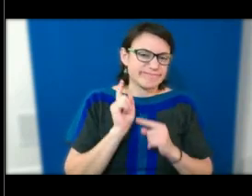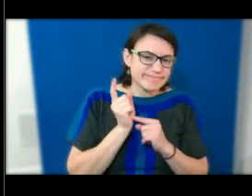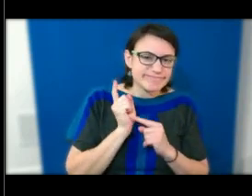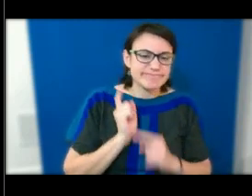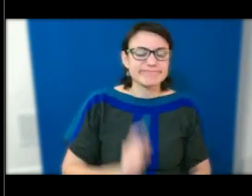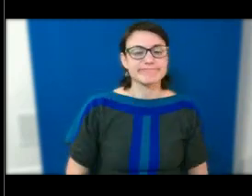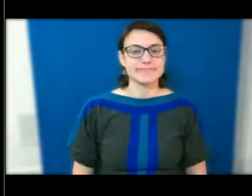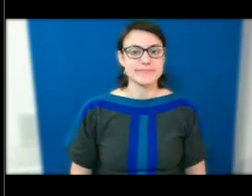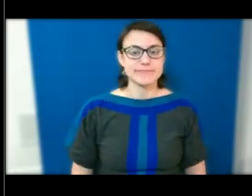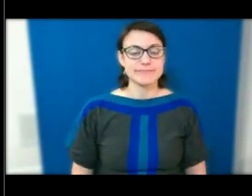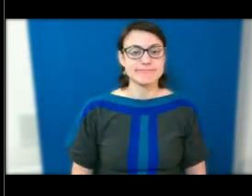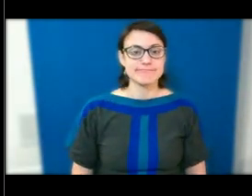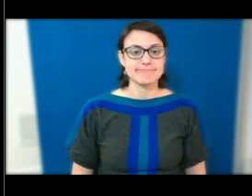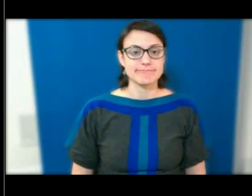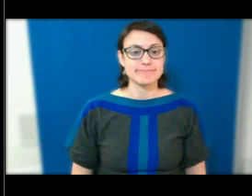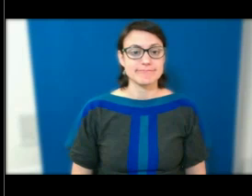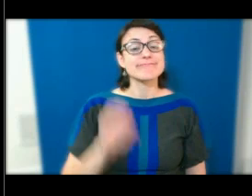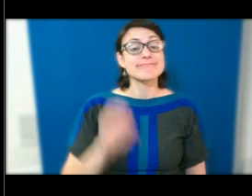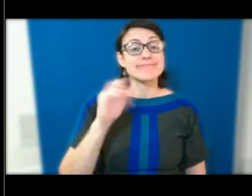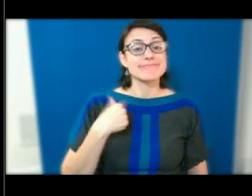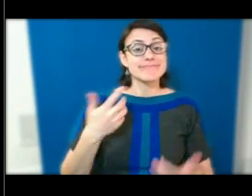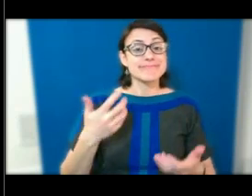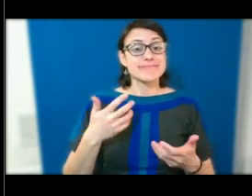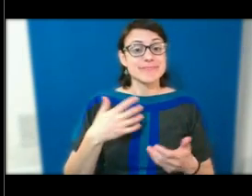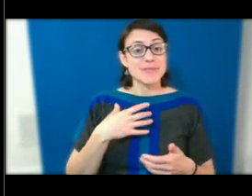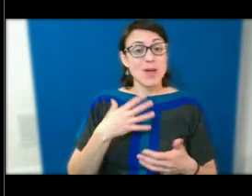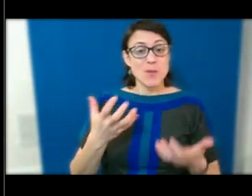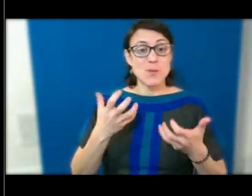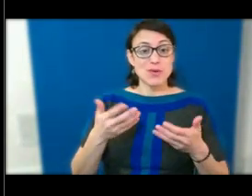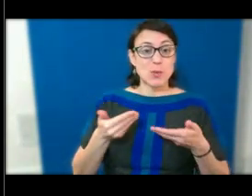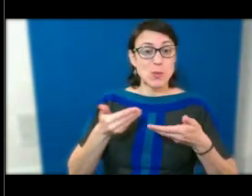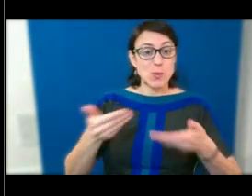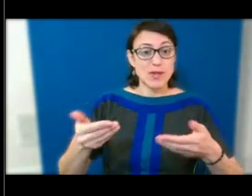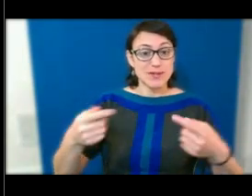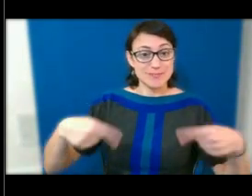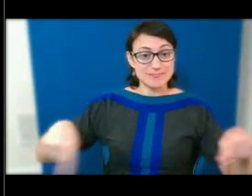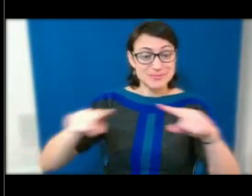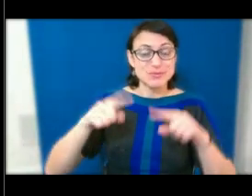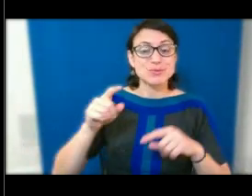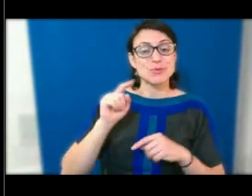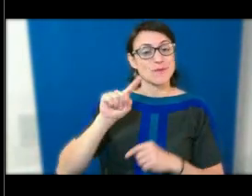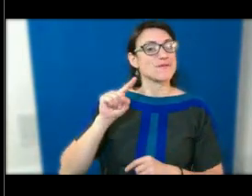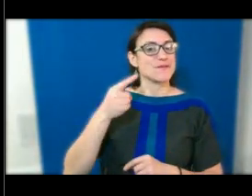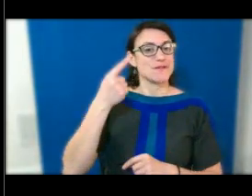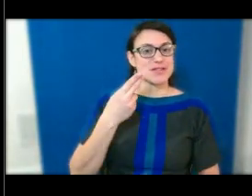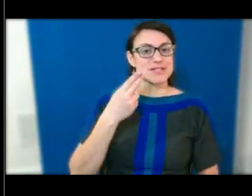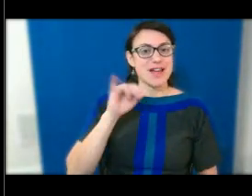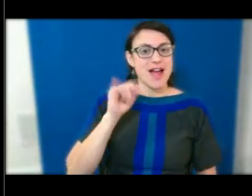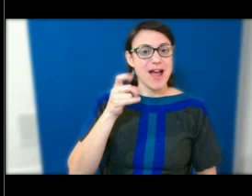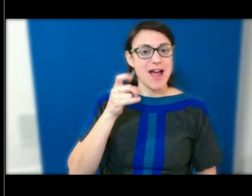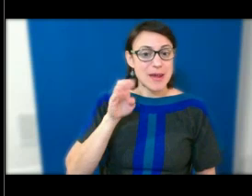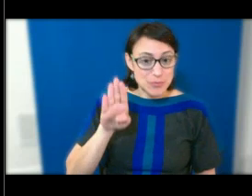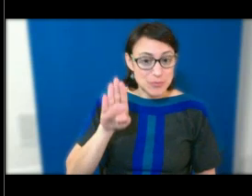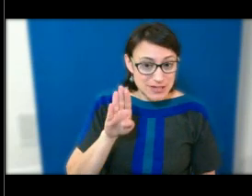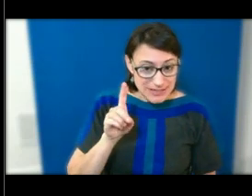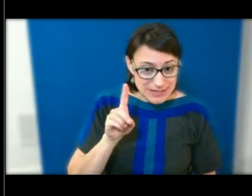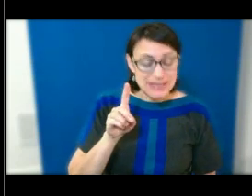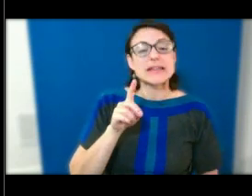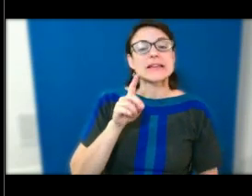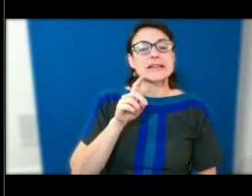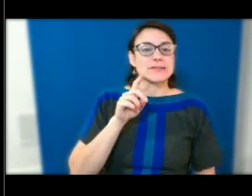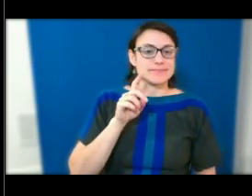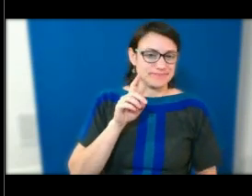Okay, well, would like to welcome all of you to the first hybrid Sea Grant Marine Debris Symposium. We're so excited that you're